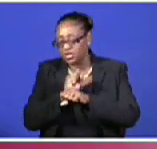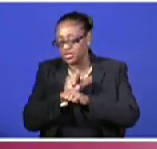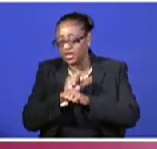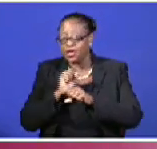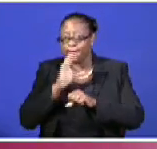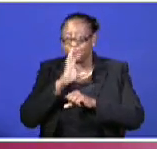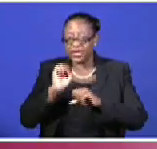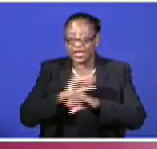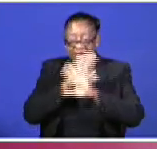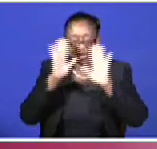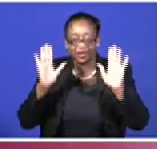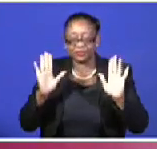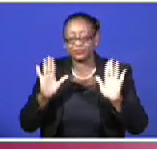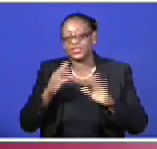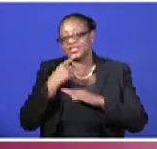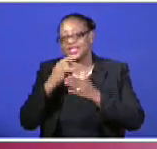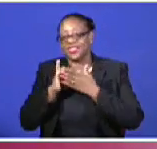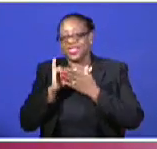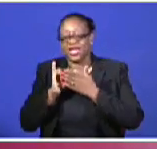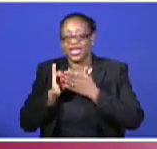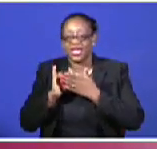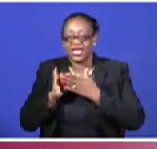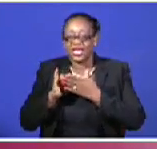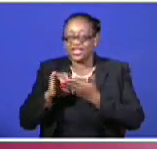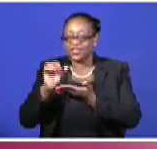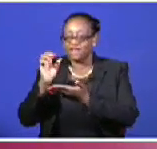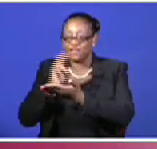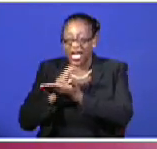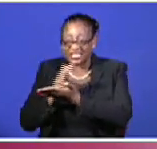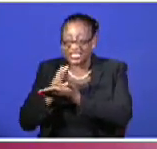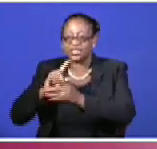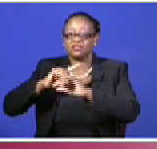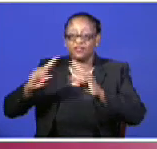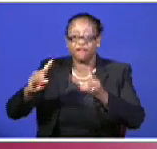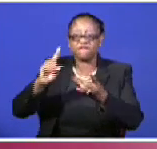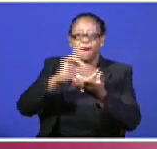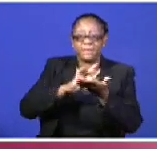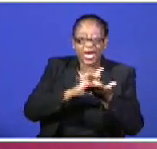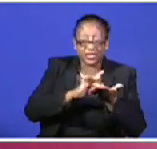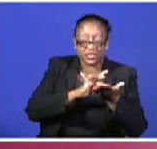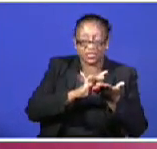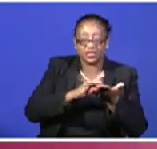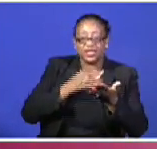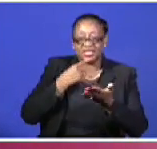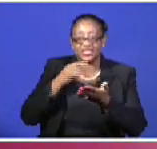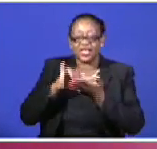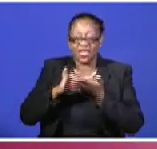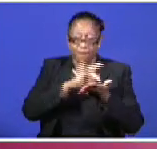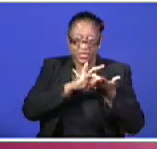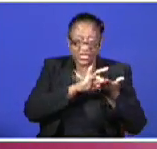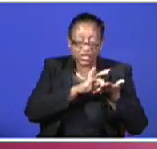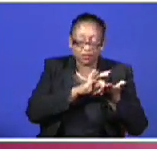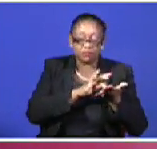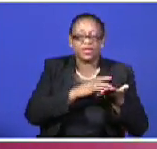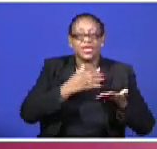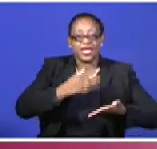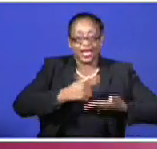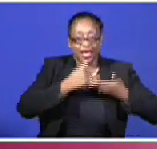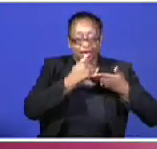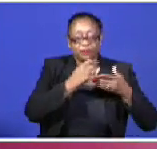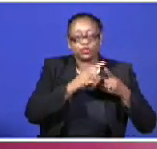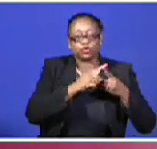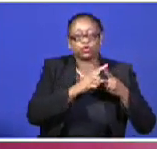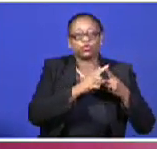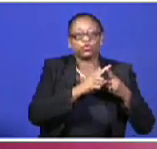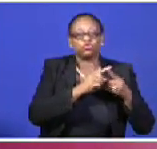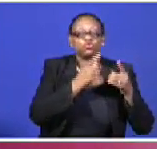clear, a vaccine is really different from a pharmaceutical, right? A pharmaceutical is something I think of as a medicinal product that's intended to